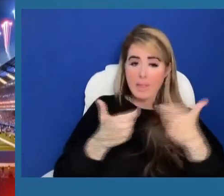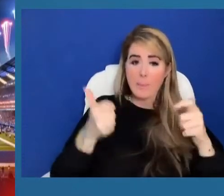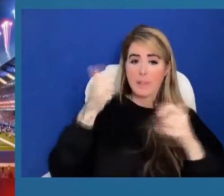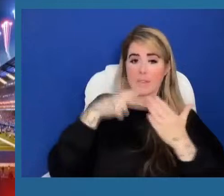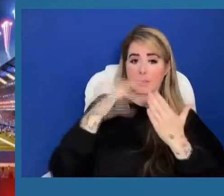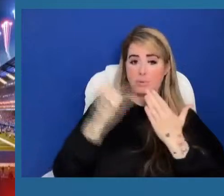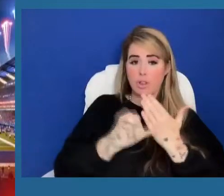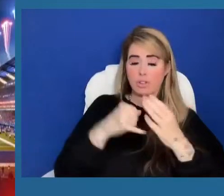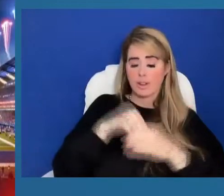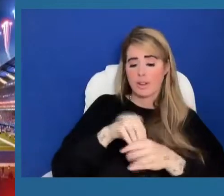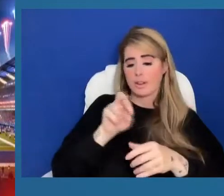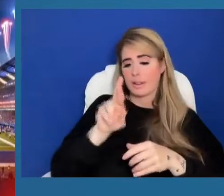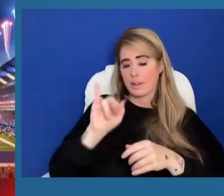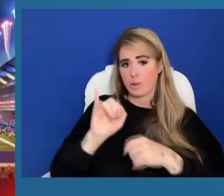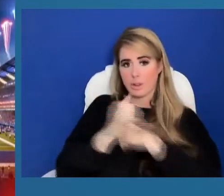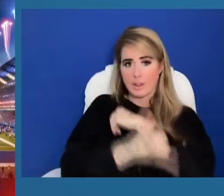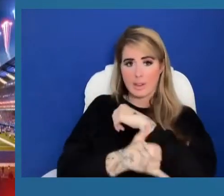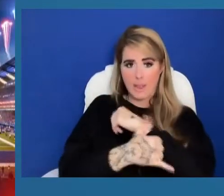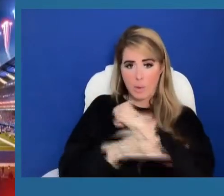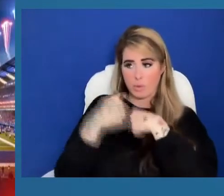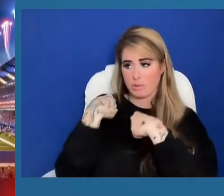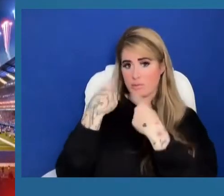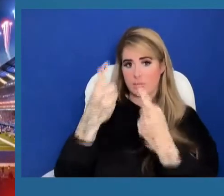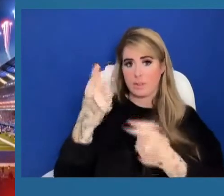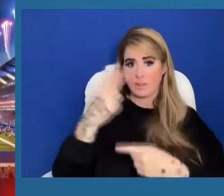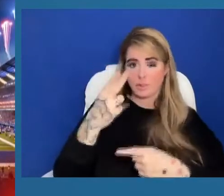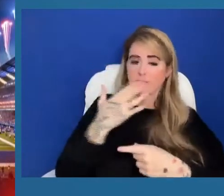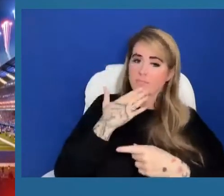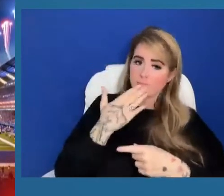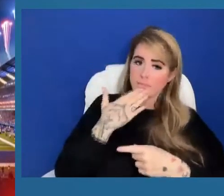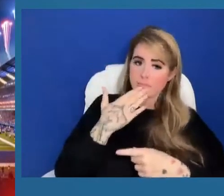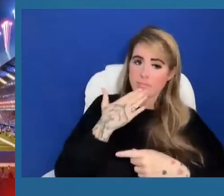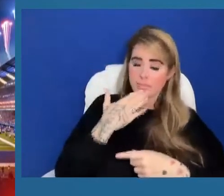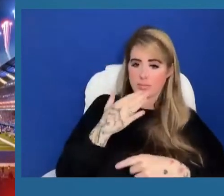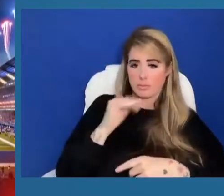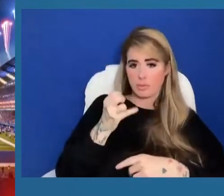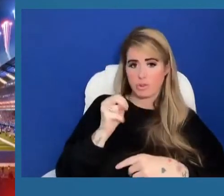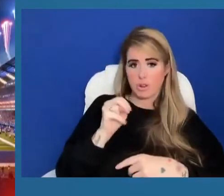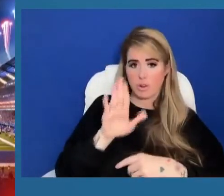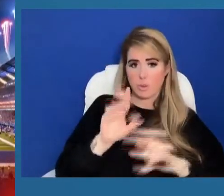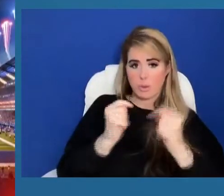Erie County's history. So thank you, John Polka and your team.